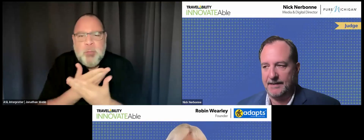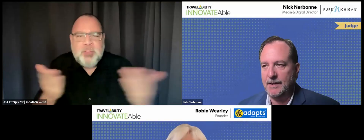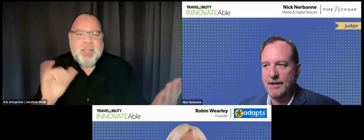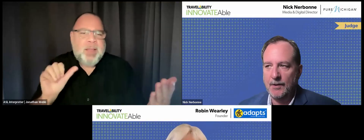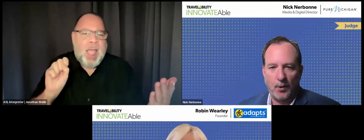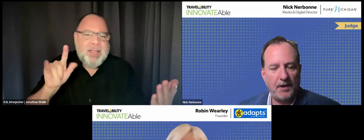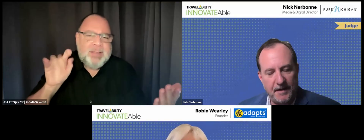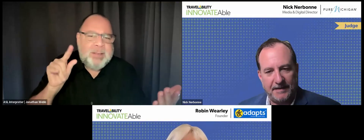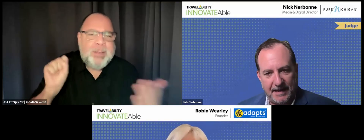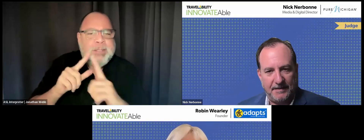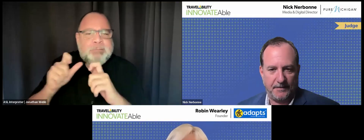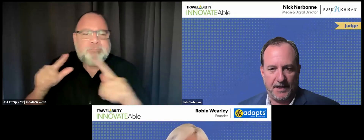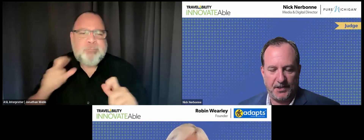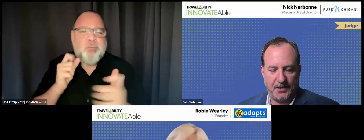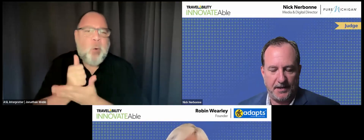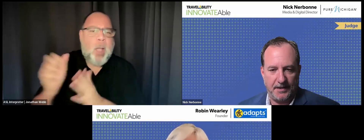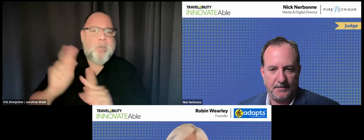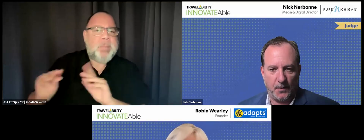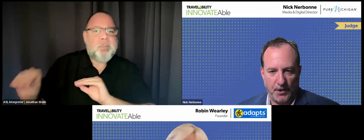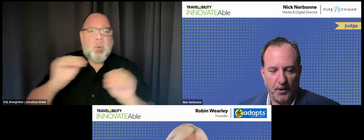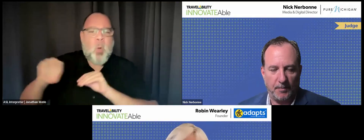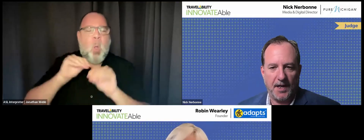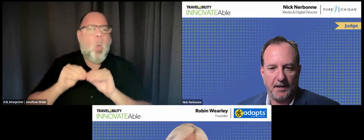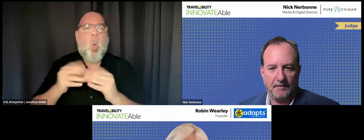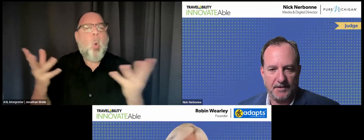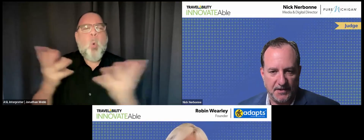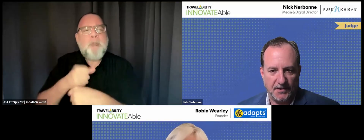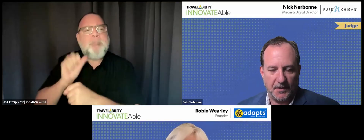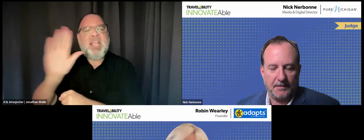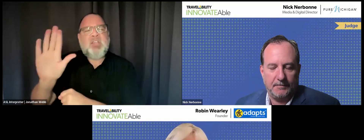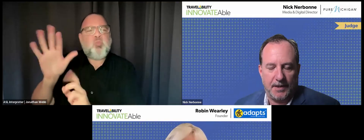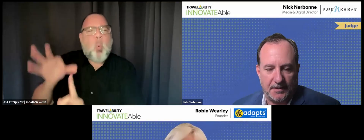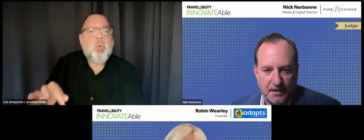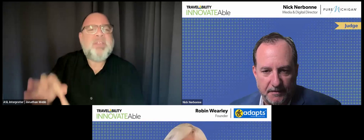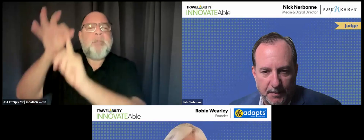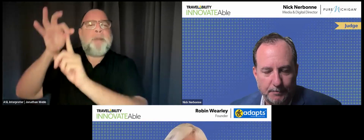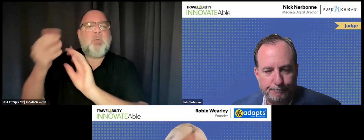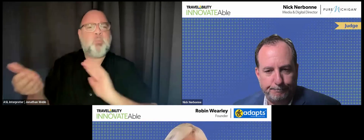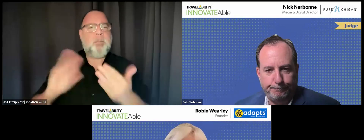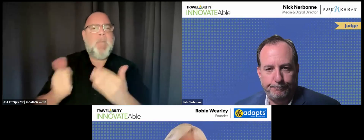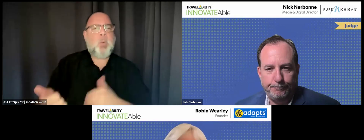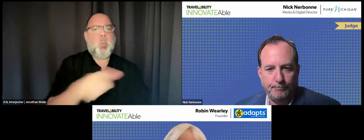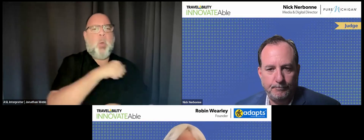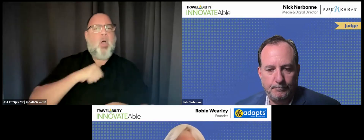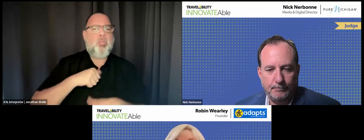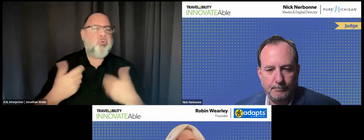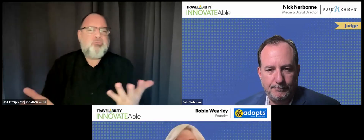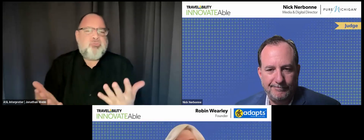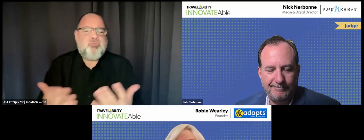those kinds of things. What do you think the key differentiator is for your product versus those other products that are available?